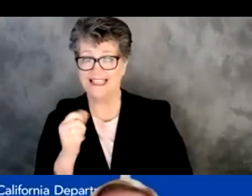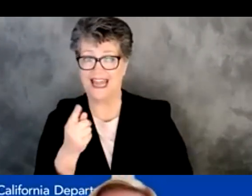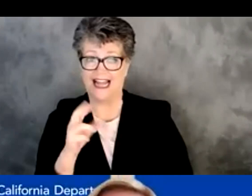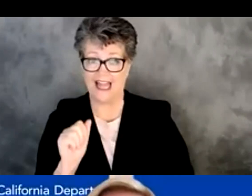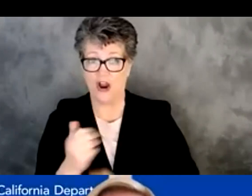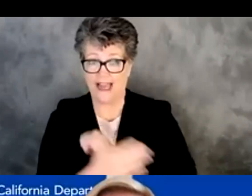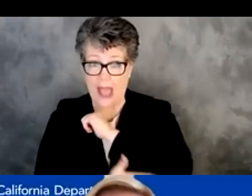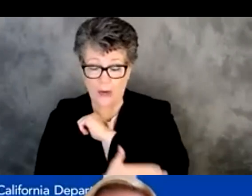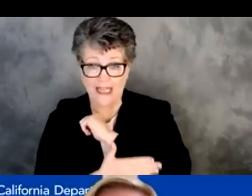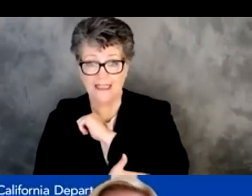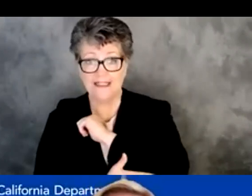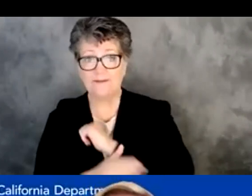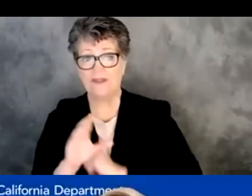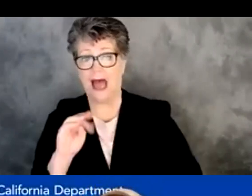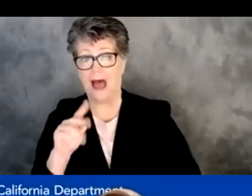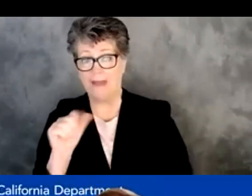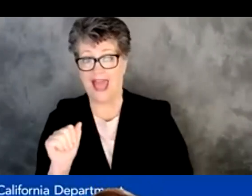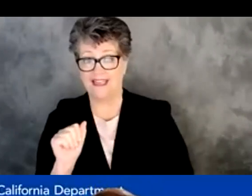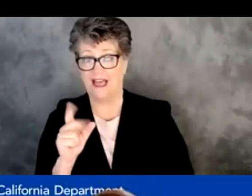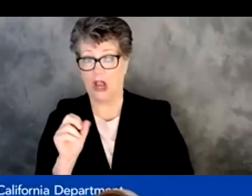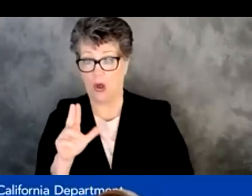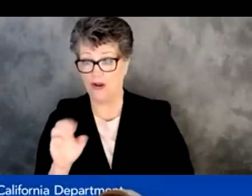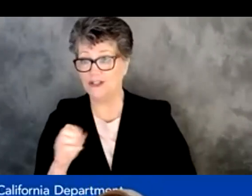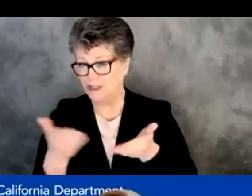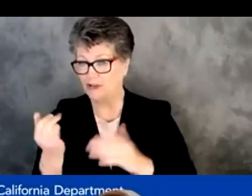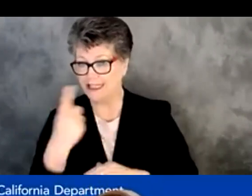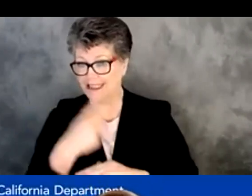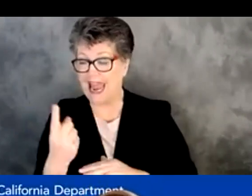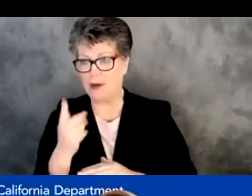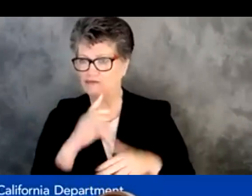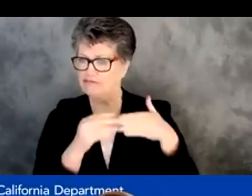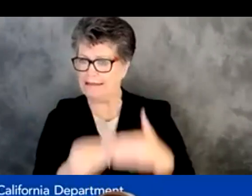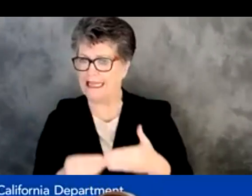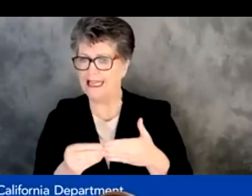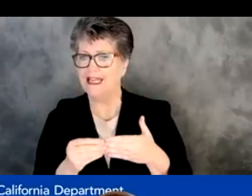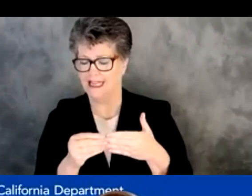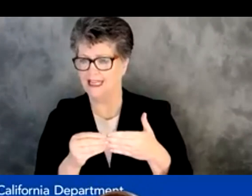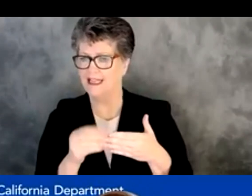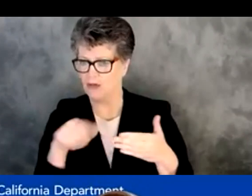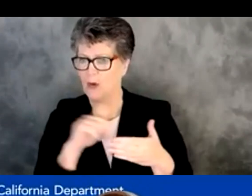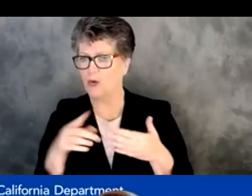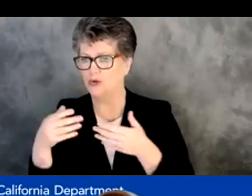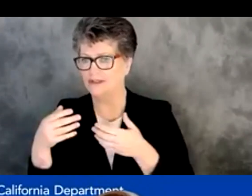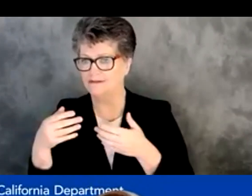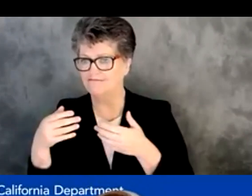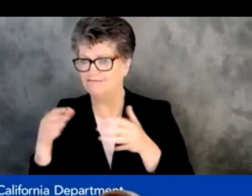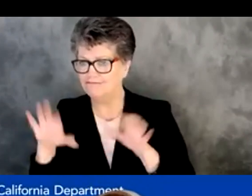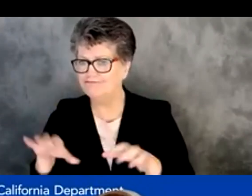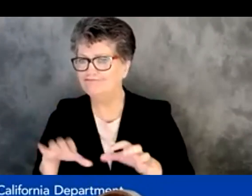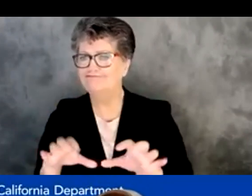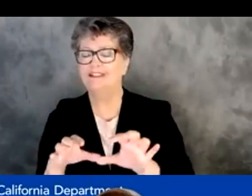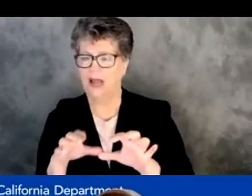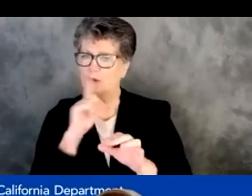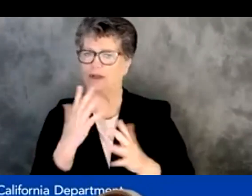the webinar today, has been spearheading and leading that effort, and we really